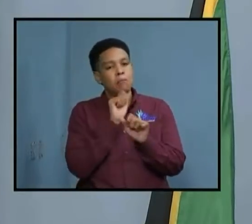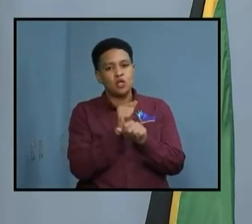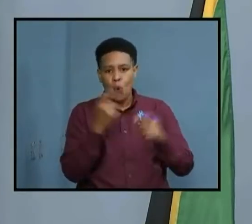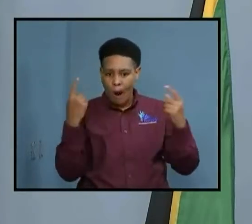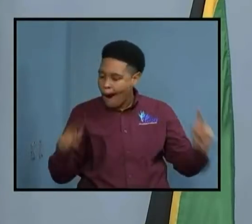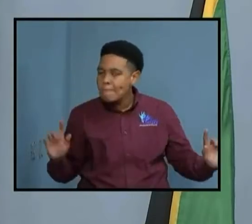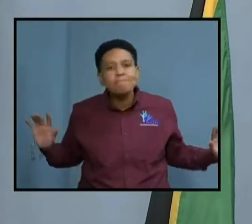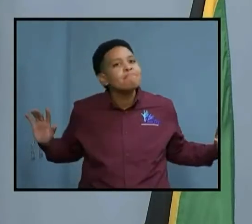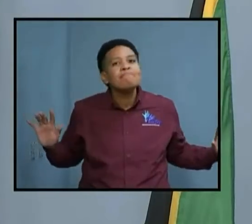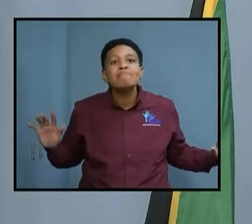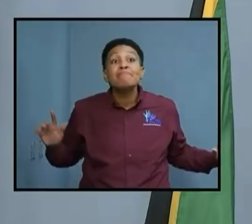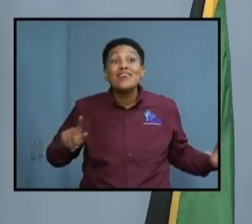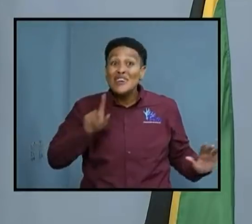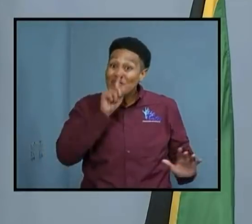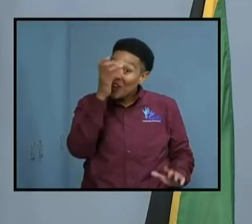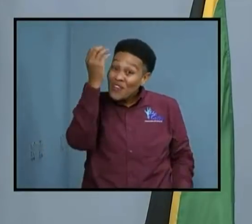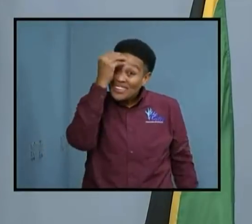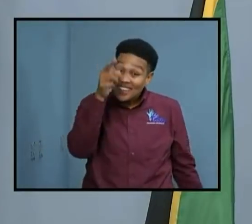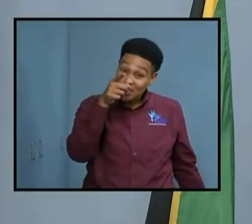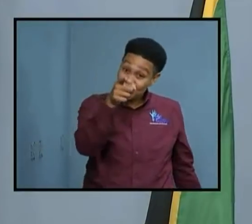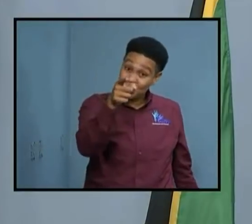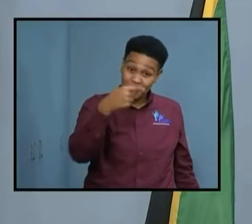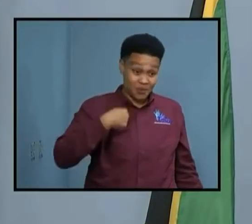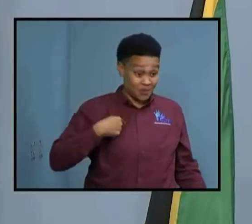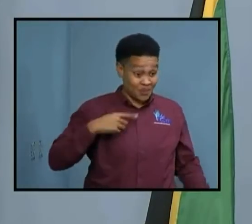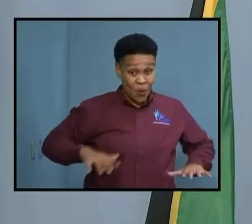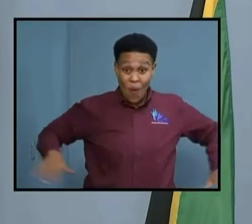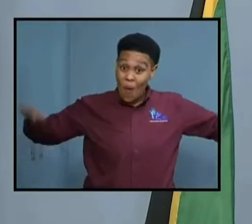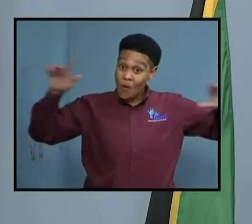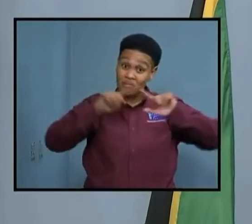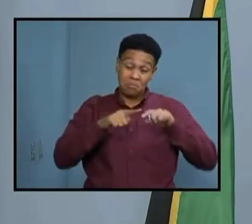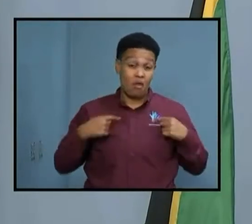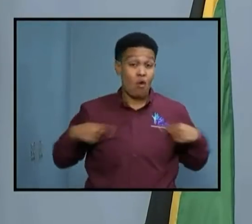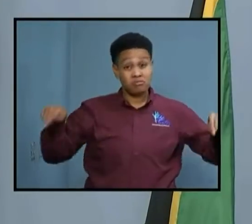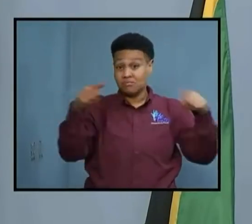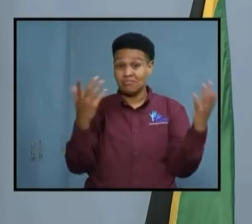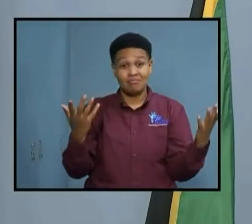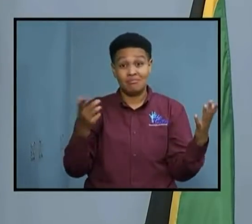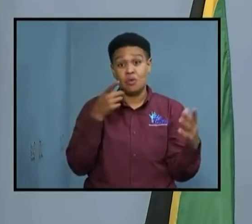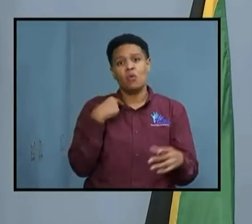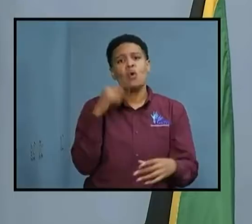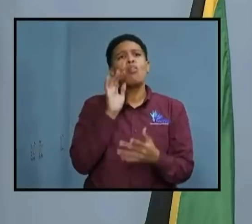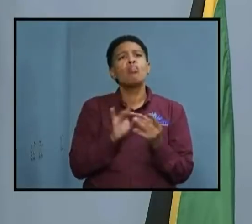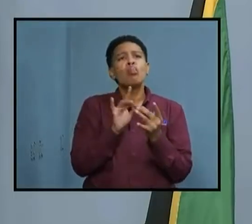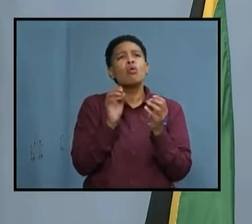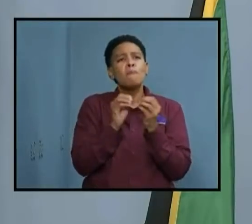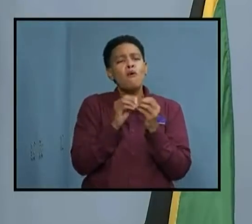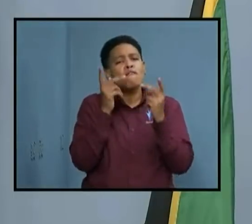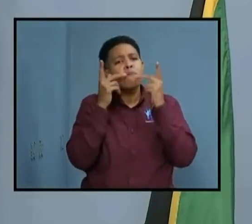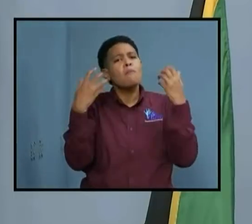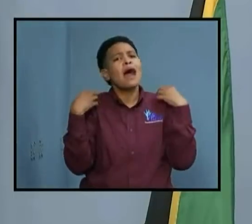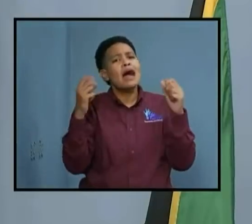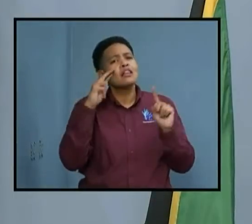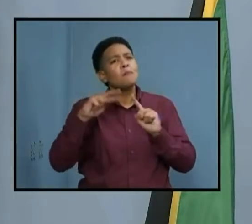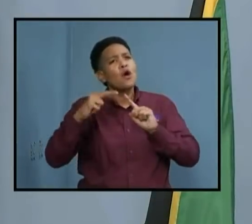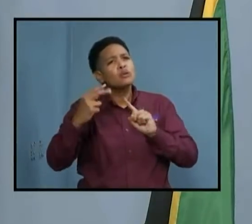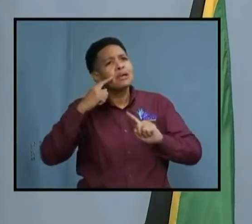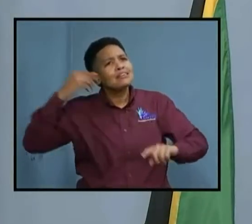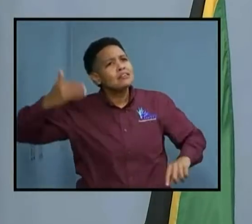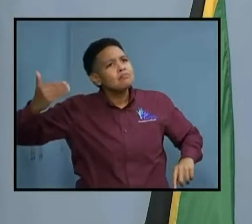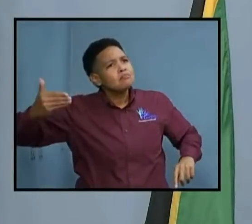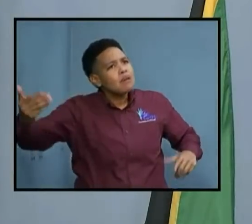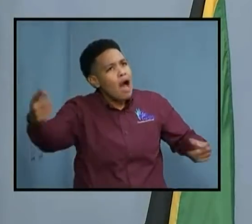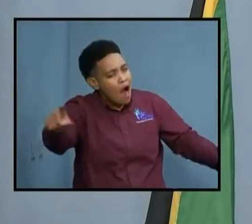again, it really is up to us, and we will speak more to that from public health perspective as the days go